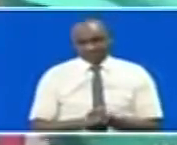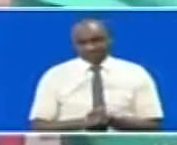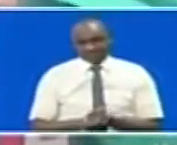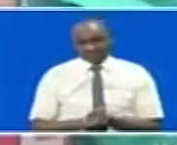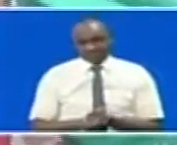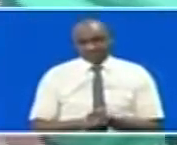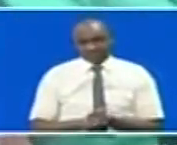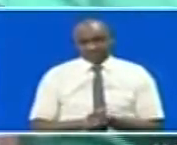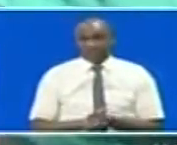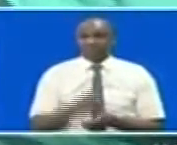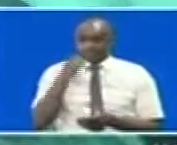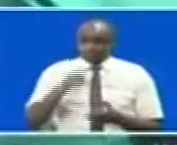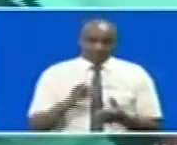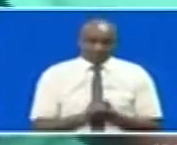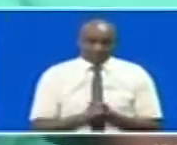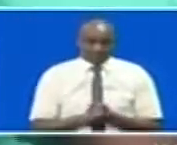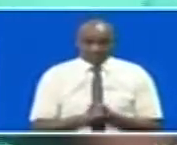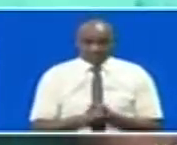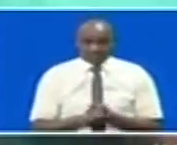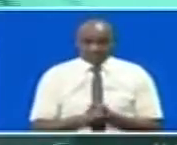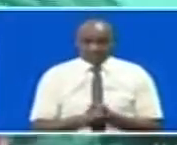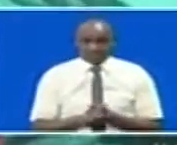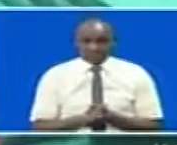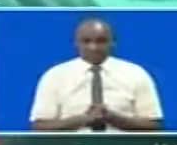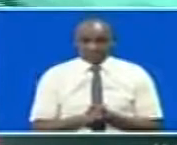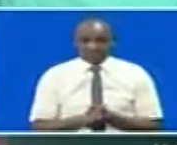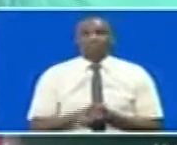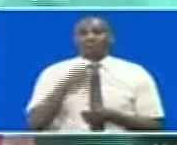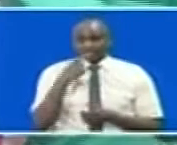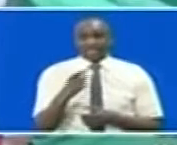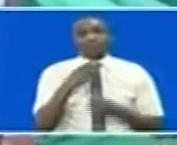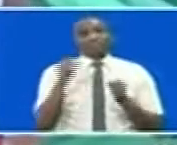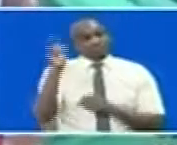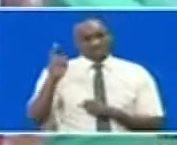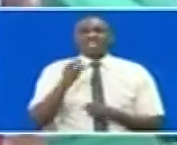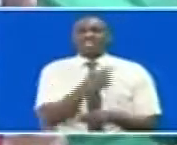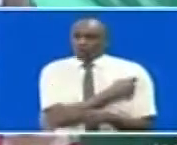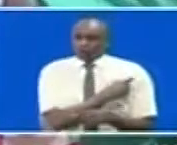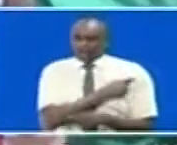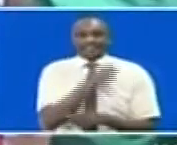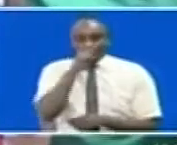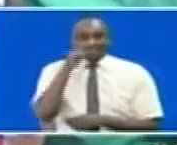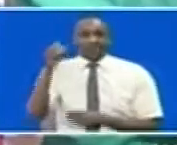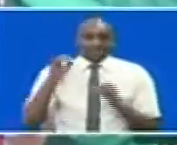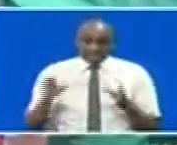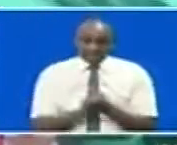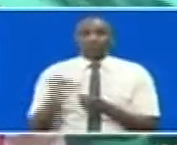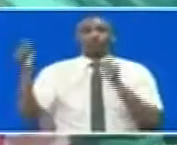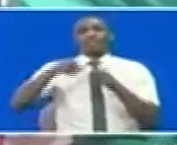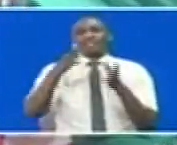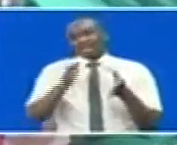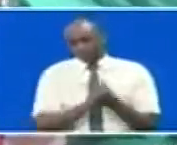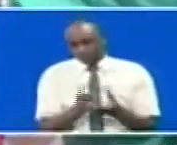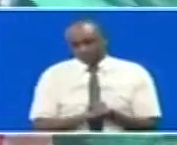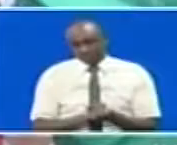I am a doctor of medicine. Uhuru, there is no doctor in Tanzania. When you raise a great apple, you never